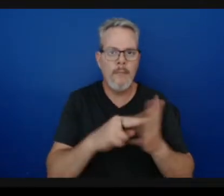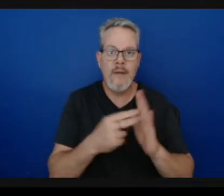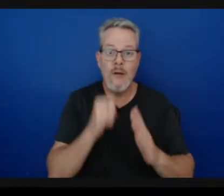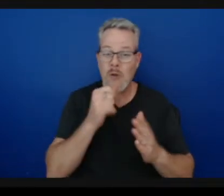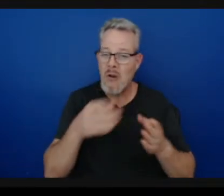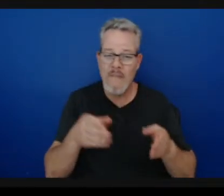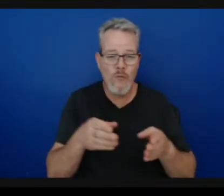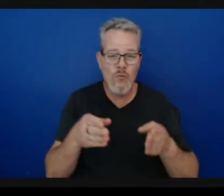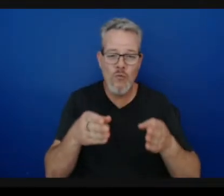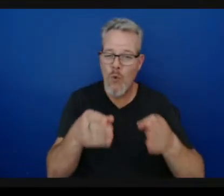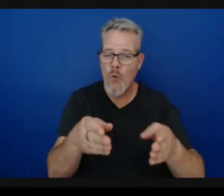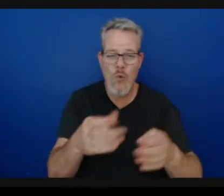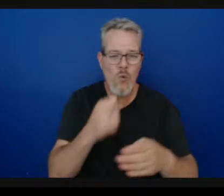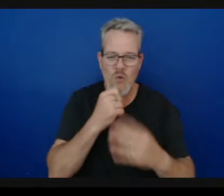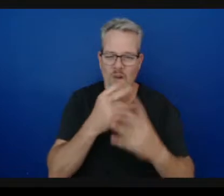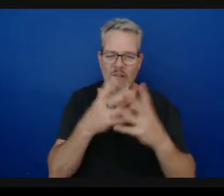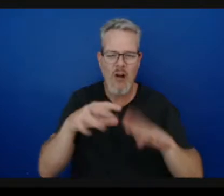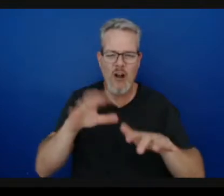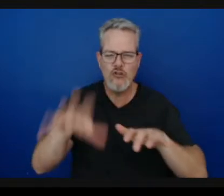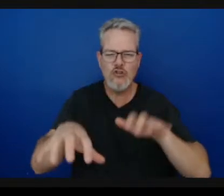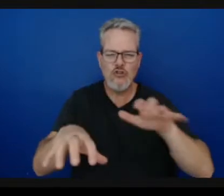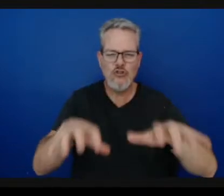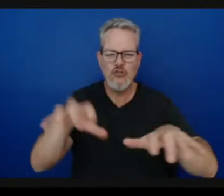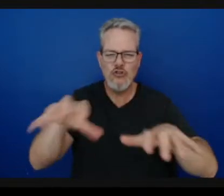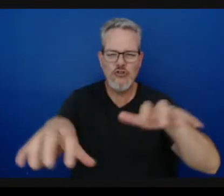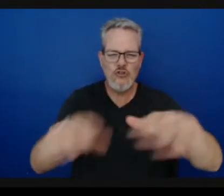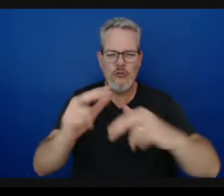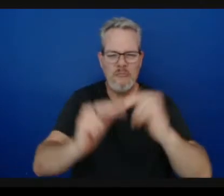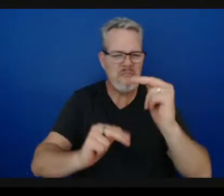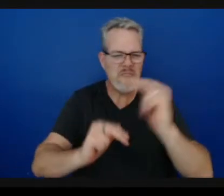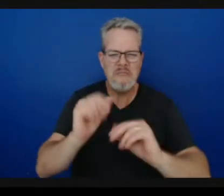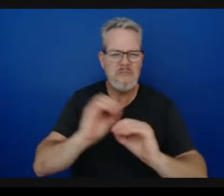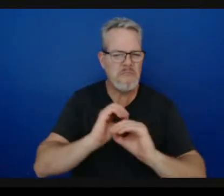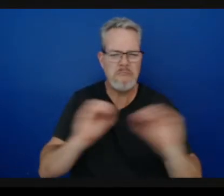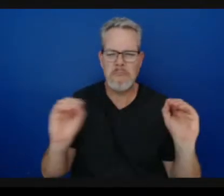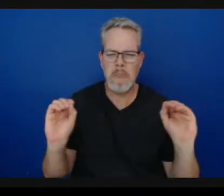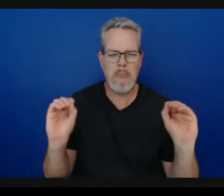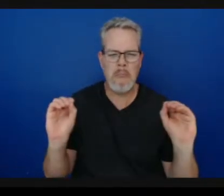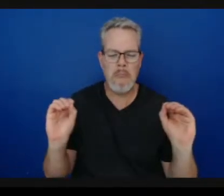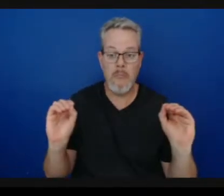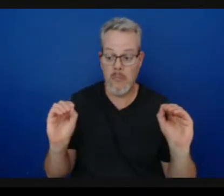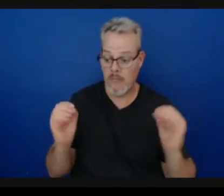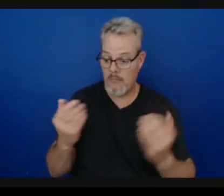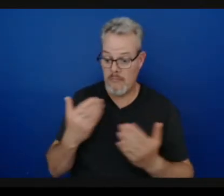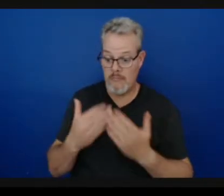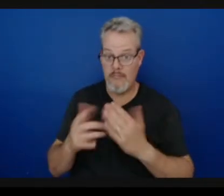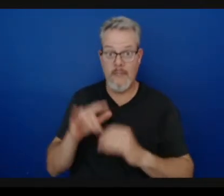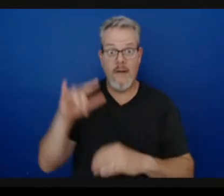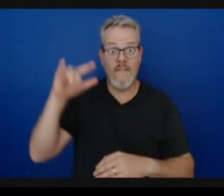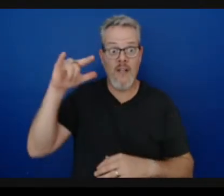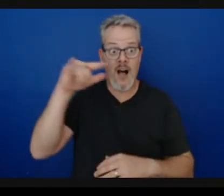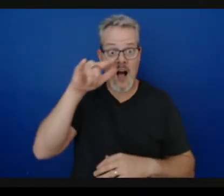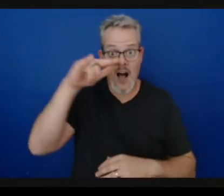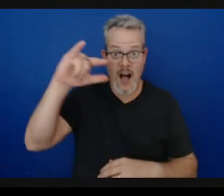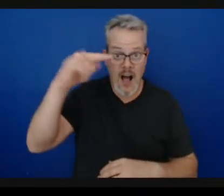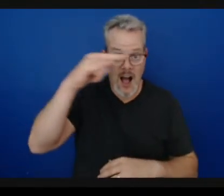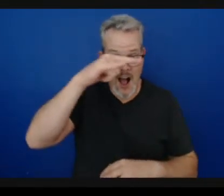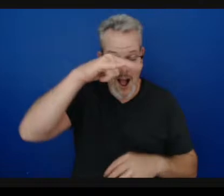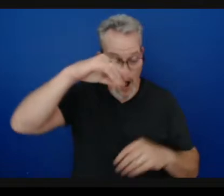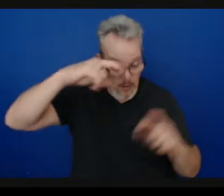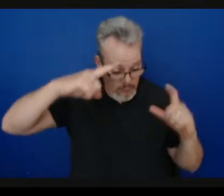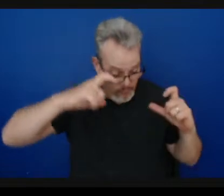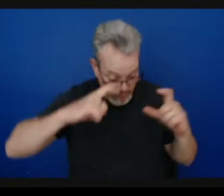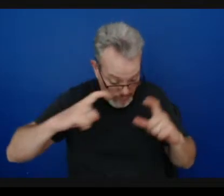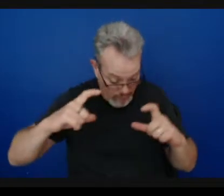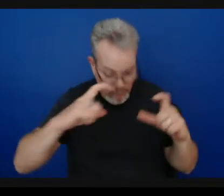and access into areas was significantly harder. And even aerial getting flights out was more,